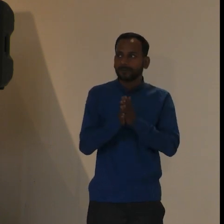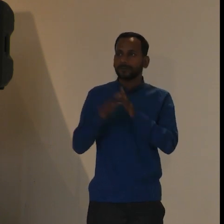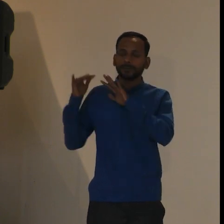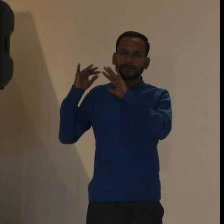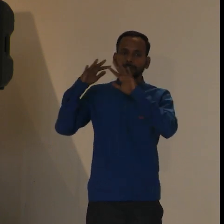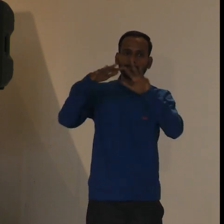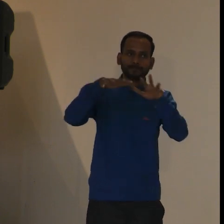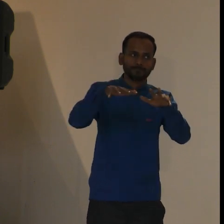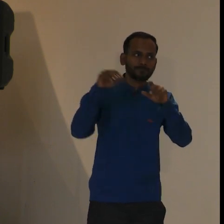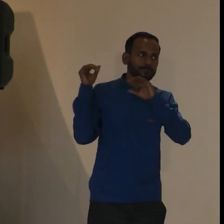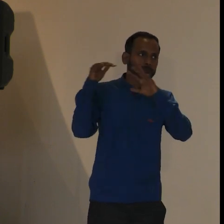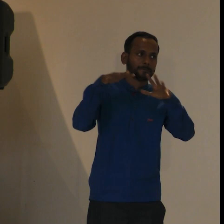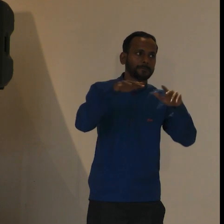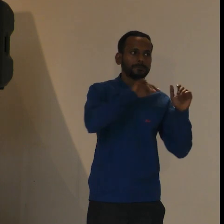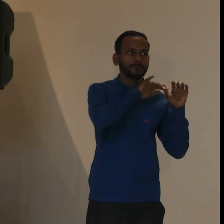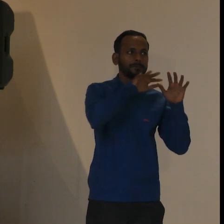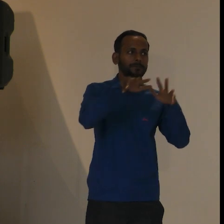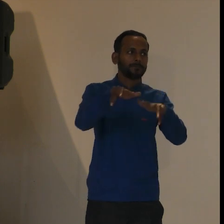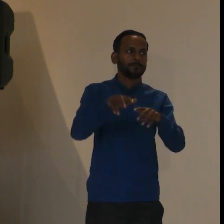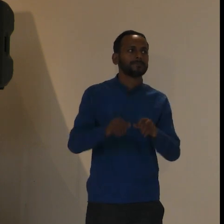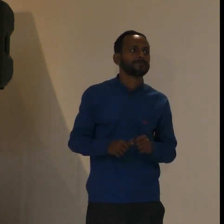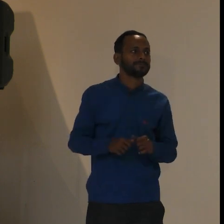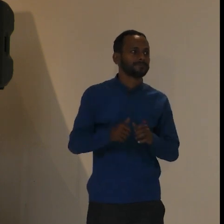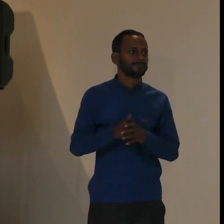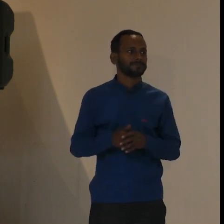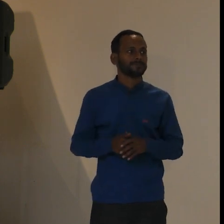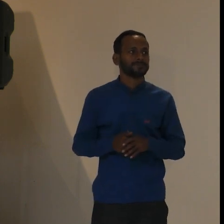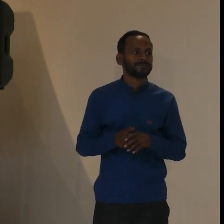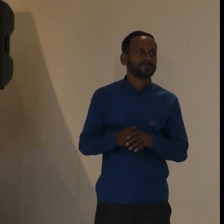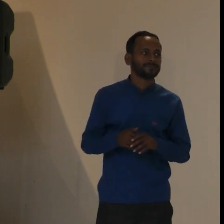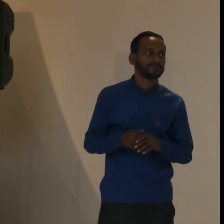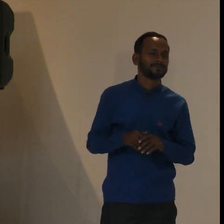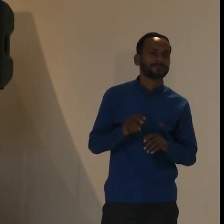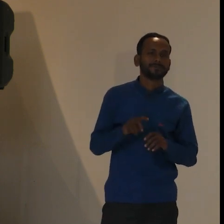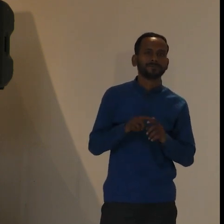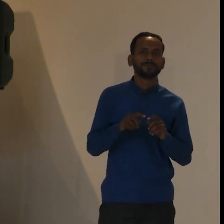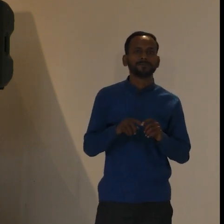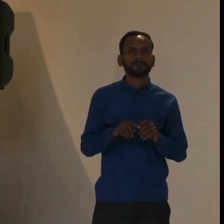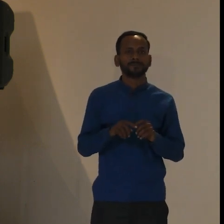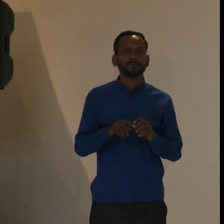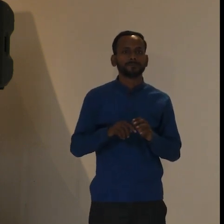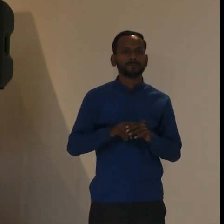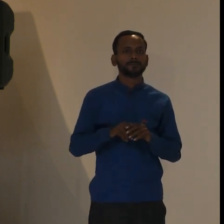which was me. Video game. Oh my gosh, putting it on the list. Next one. Next.